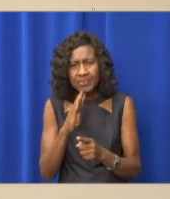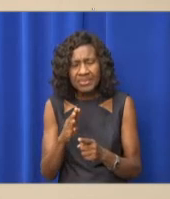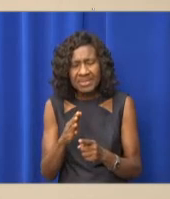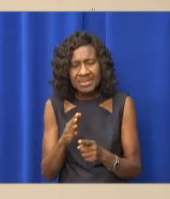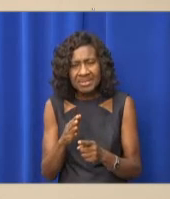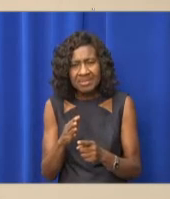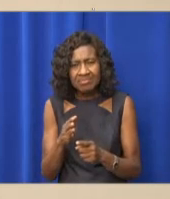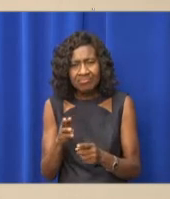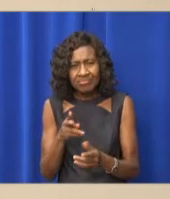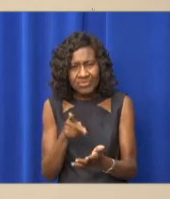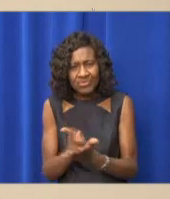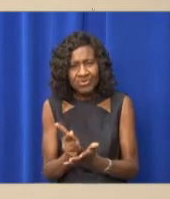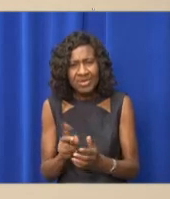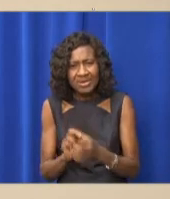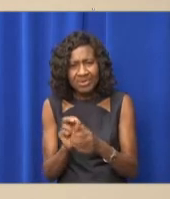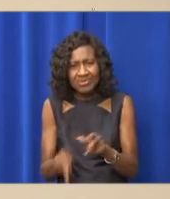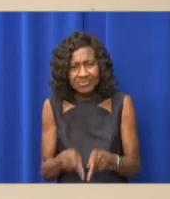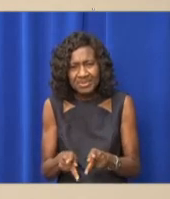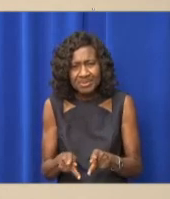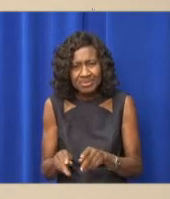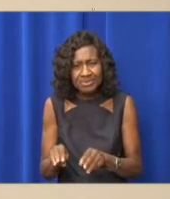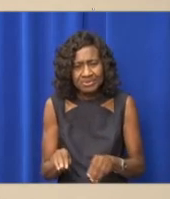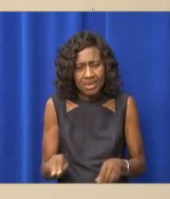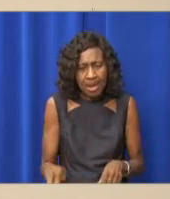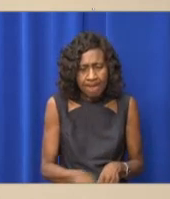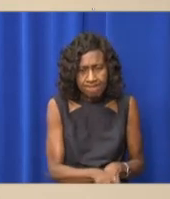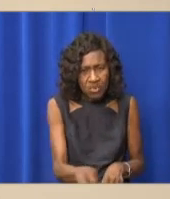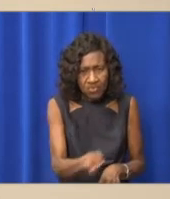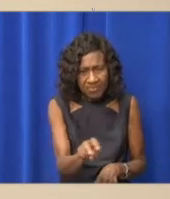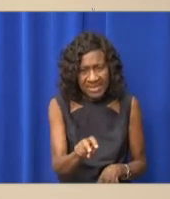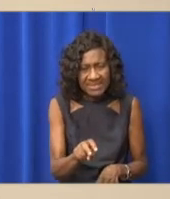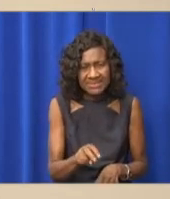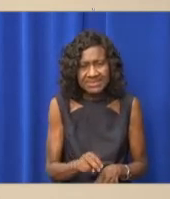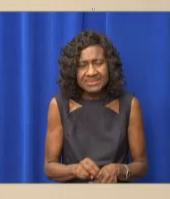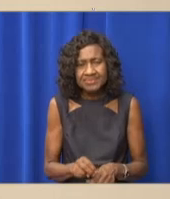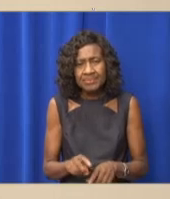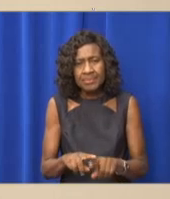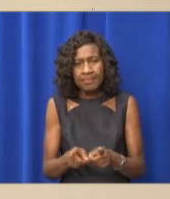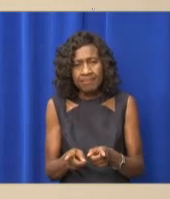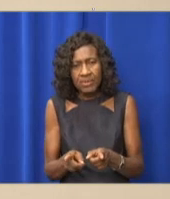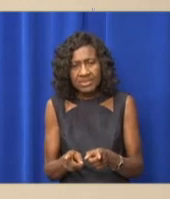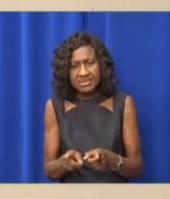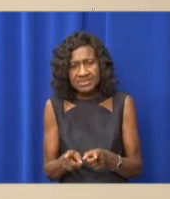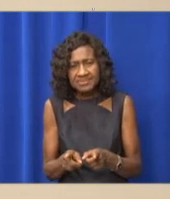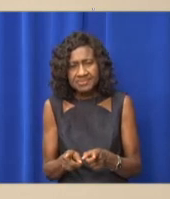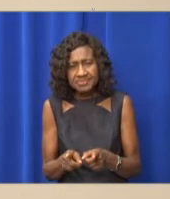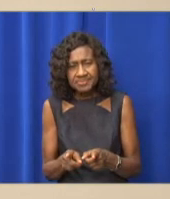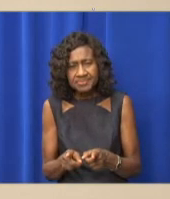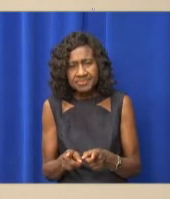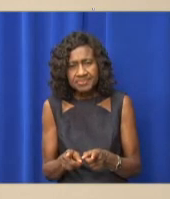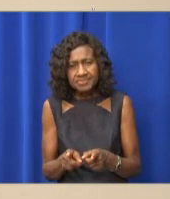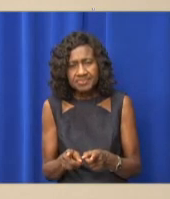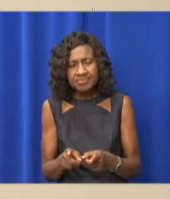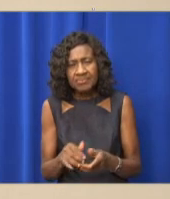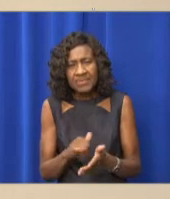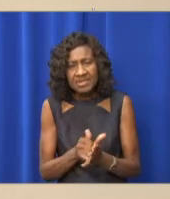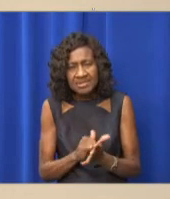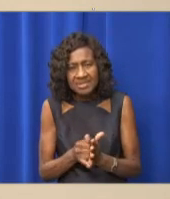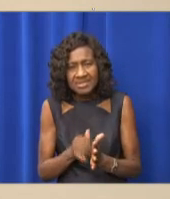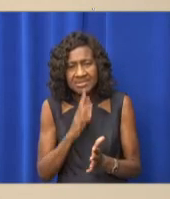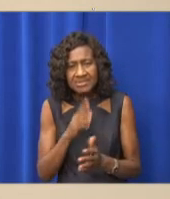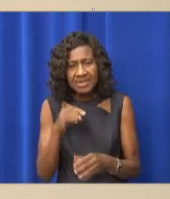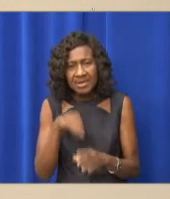to enjoy various amenities and so forth. But these are expressly carved out in our Bill of